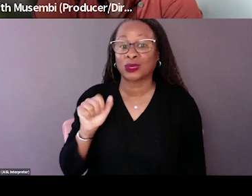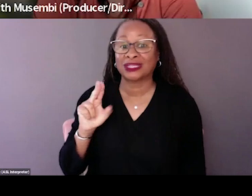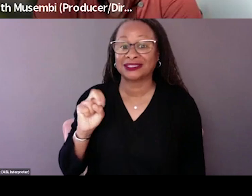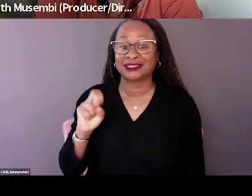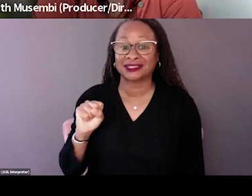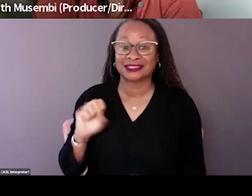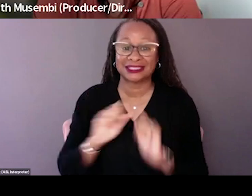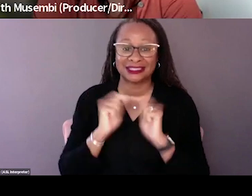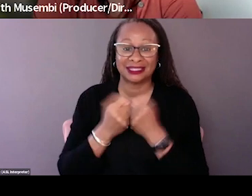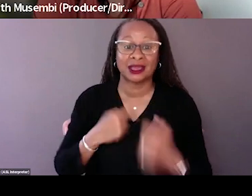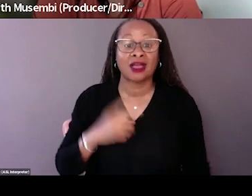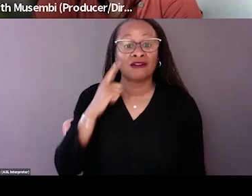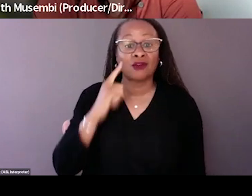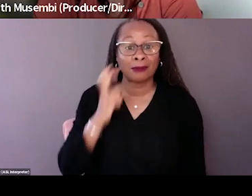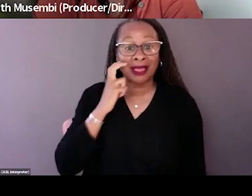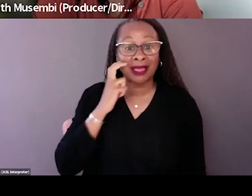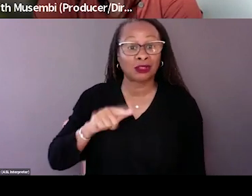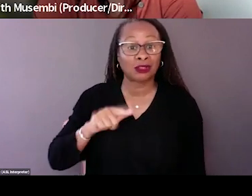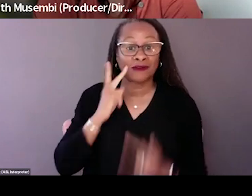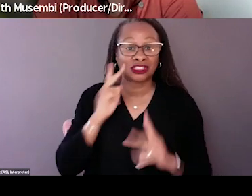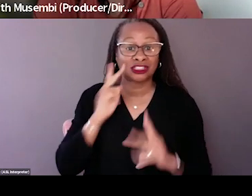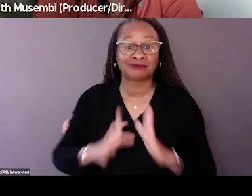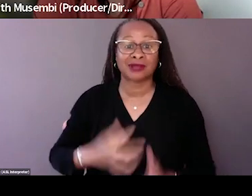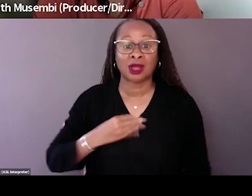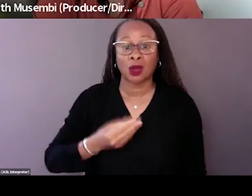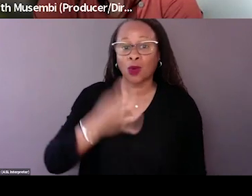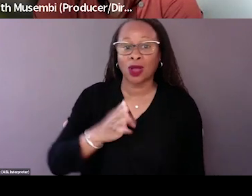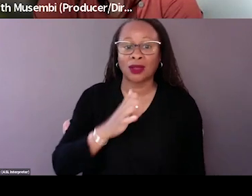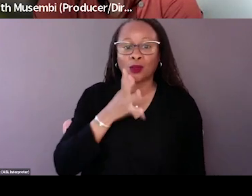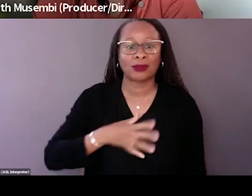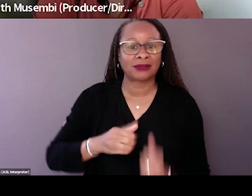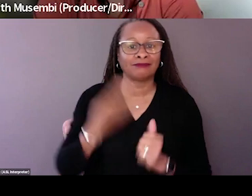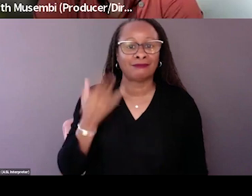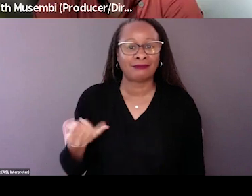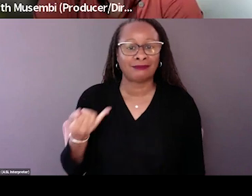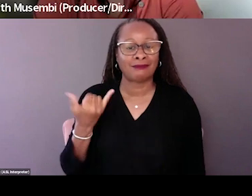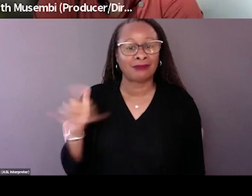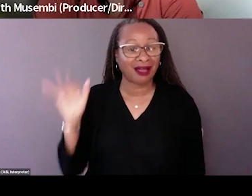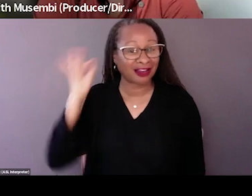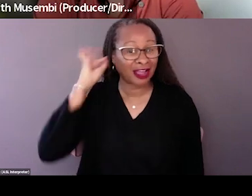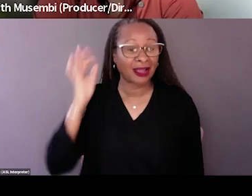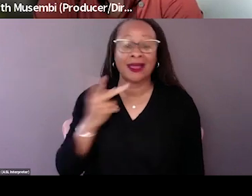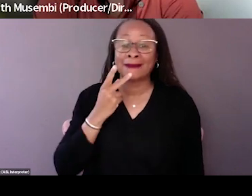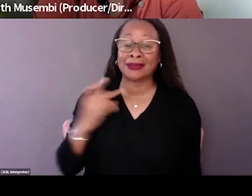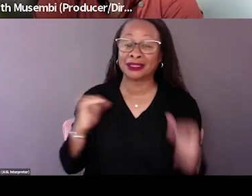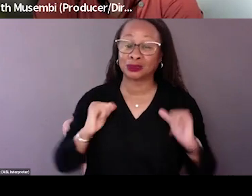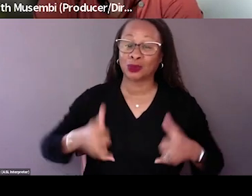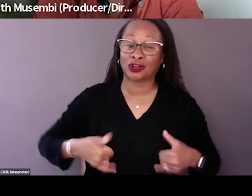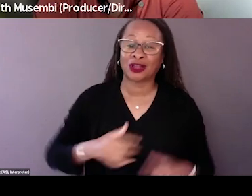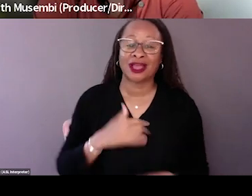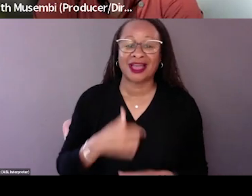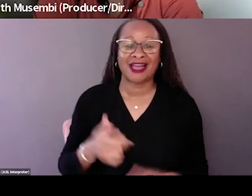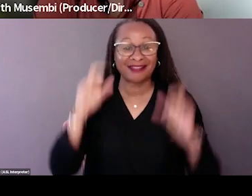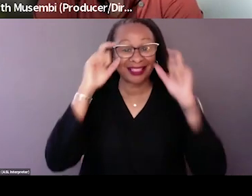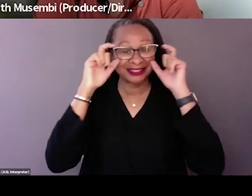vision attendees, I'm a white woman with blonde hair. I'm wearing a pink short sleeve sweater and have glasses, and